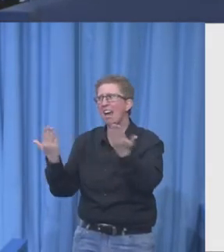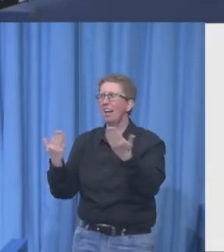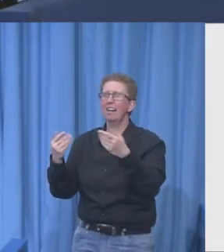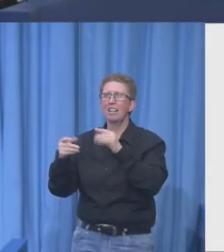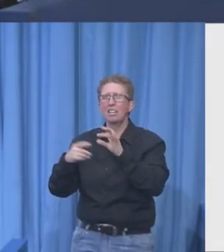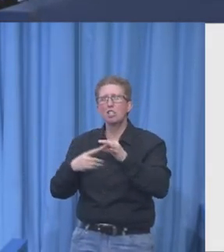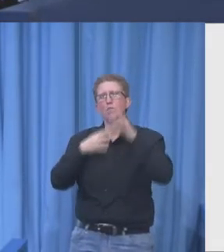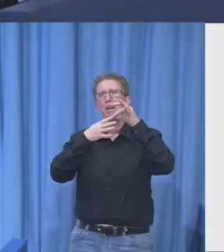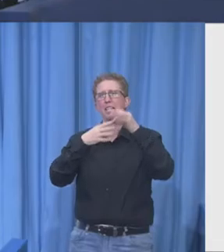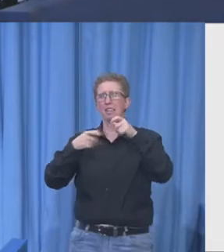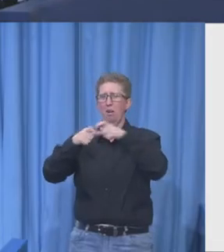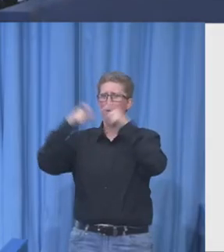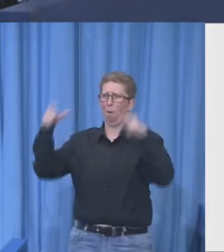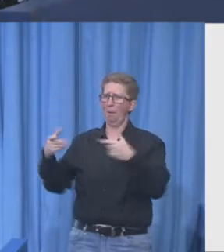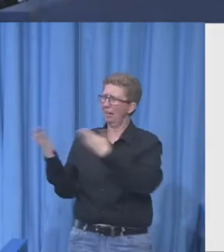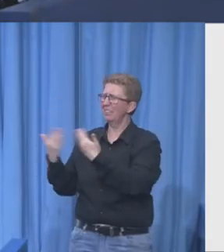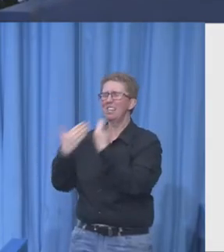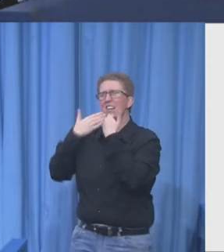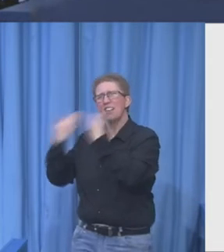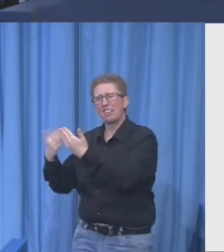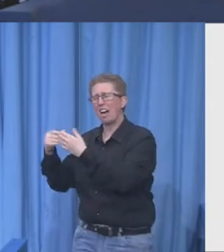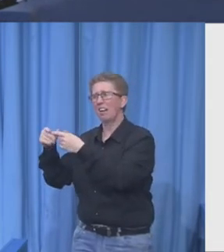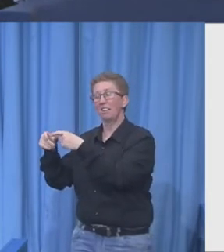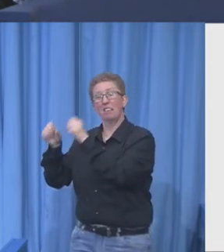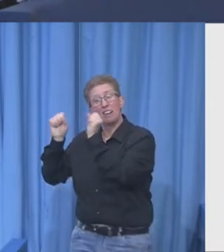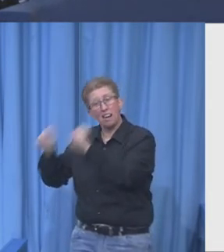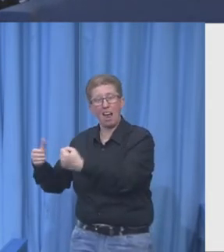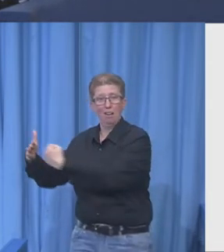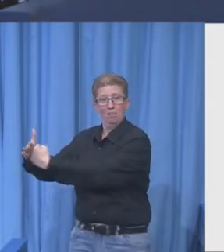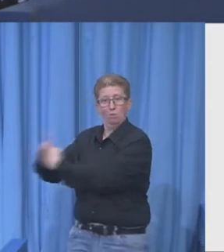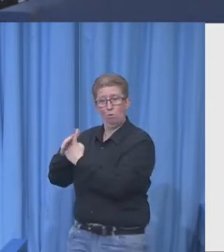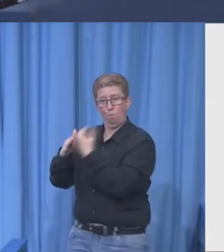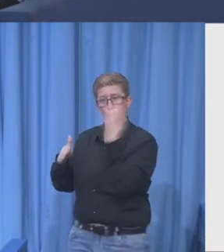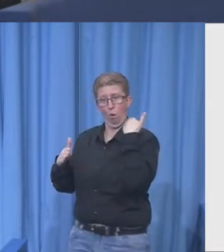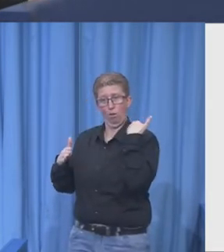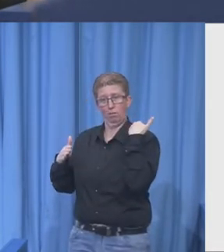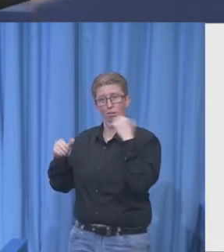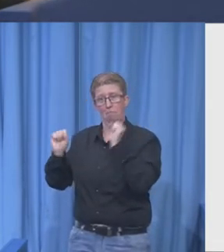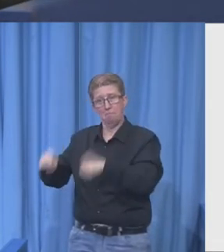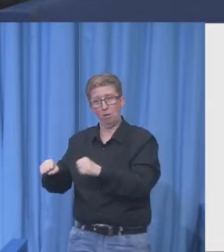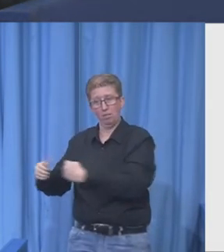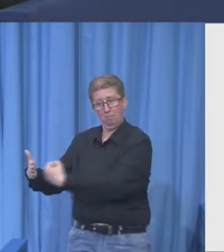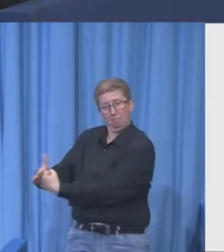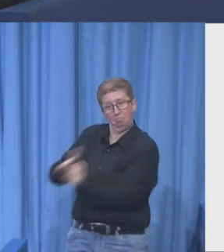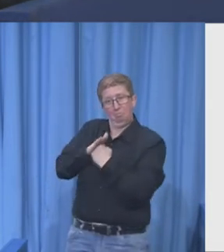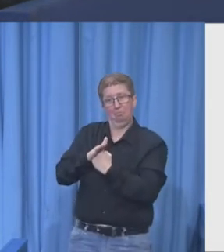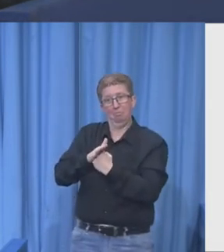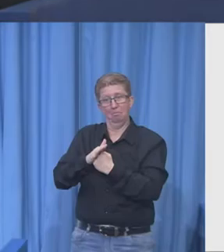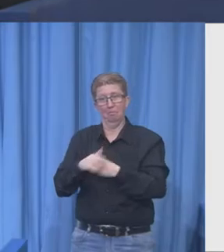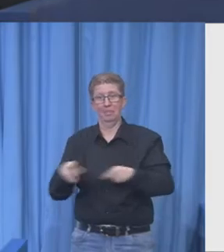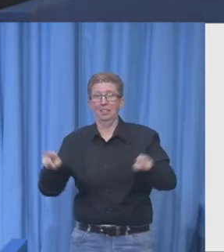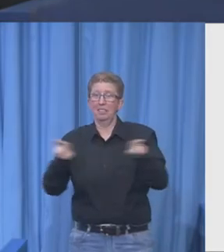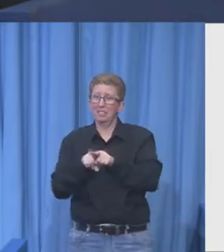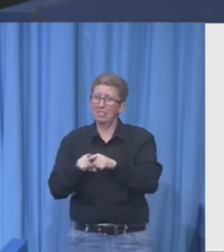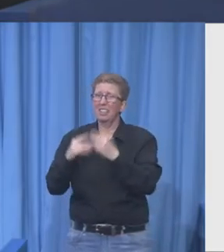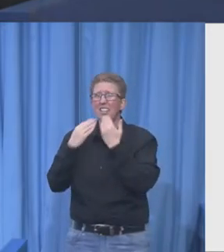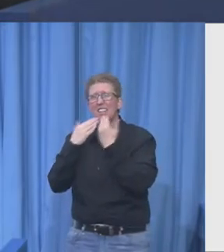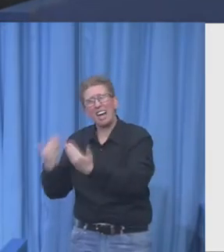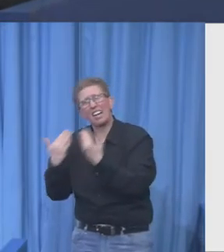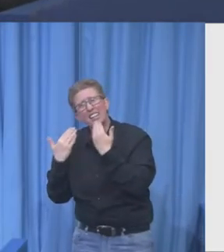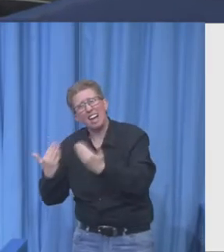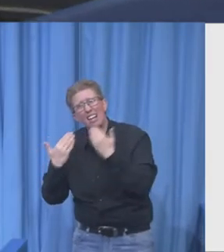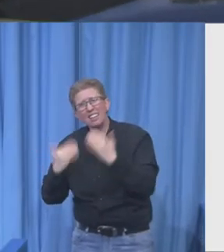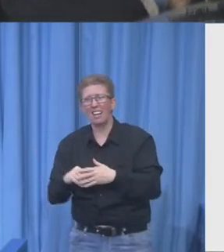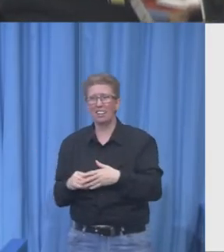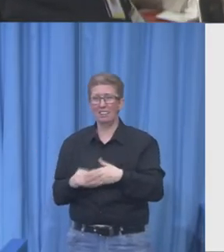that one who was mentioned by Thorkil with the book. It's here's once again the book that I